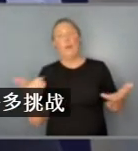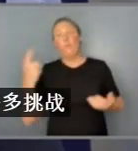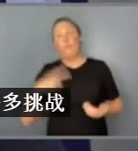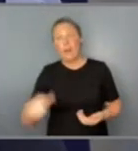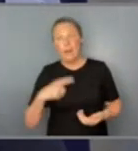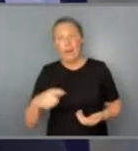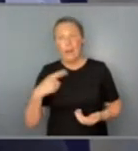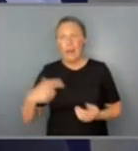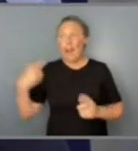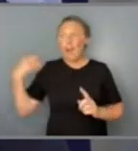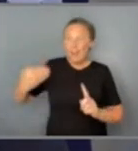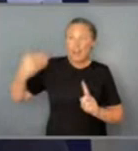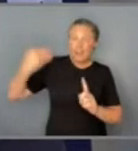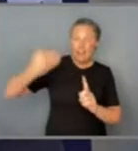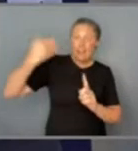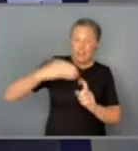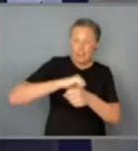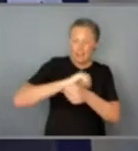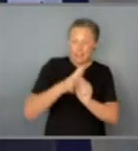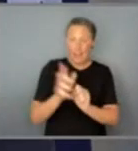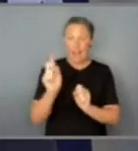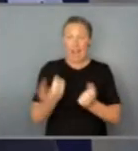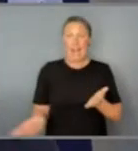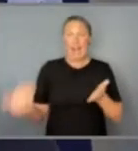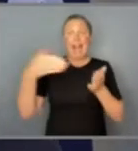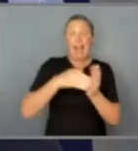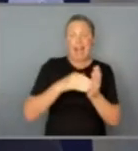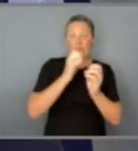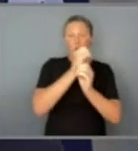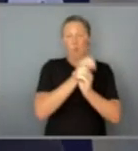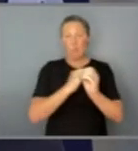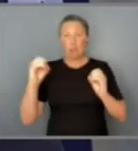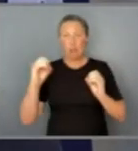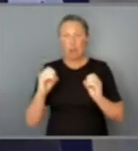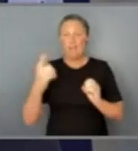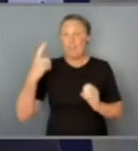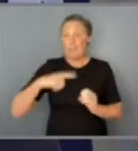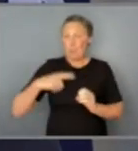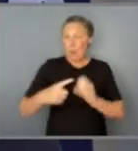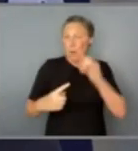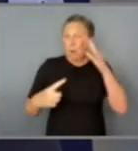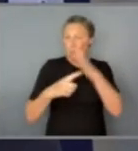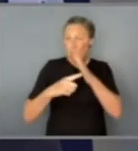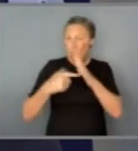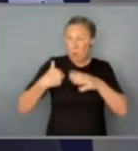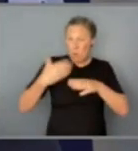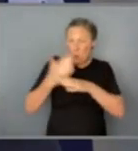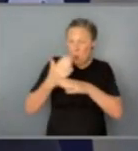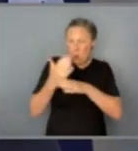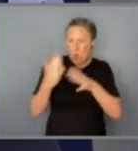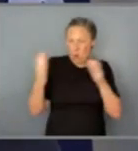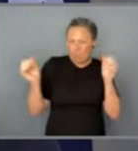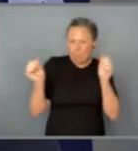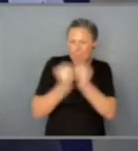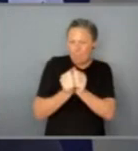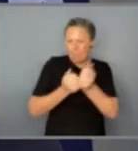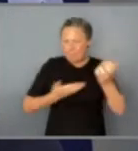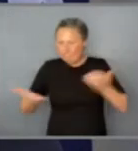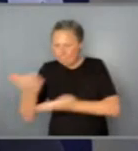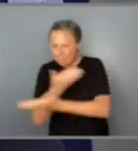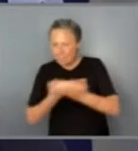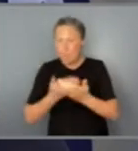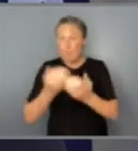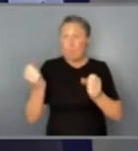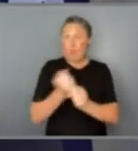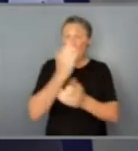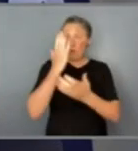pandemic. And on each occasion, we've worked together to ensure that our response across the country and across governments has